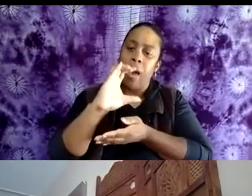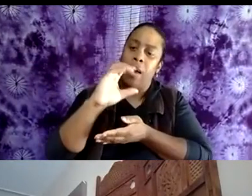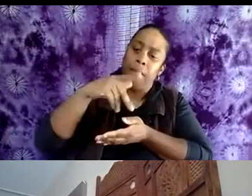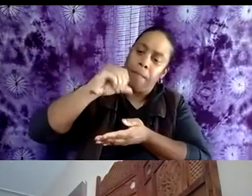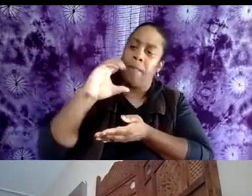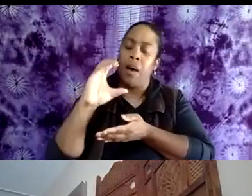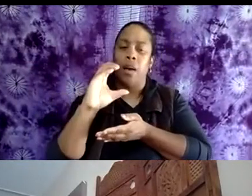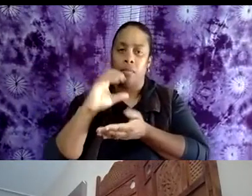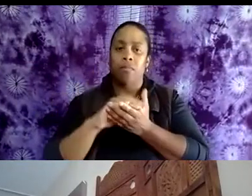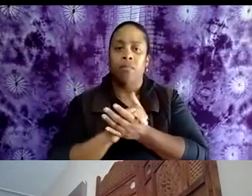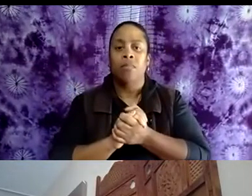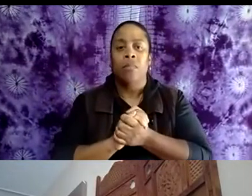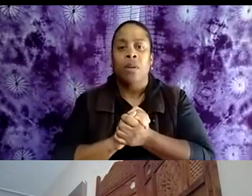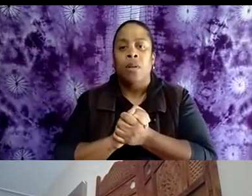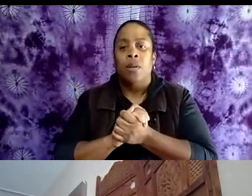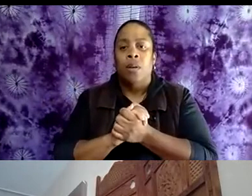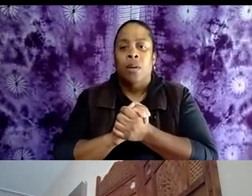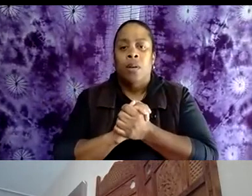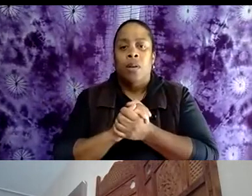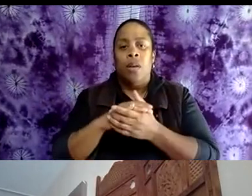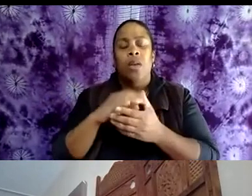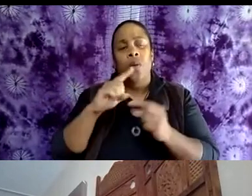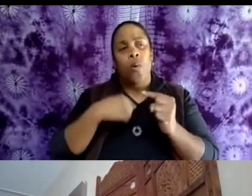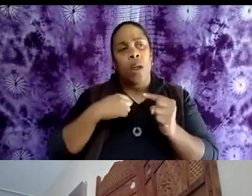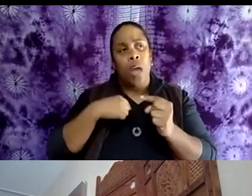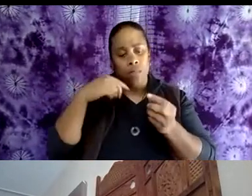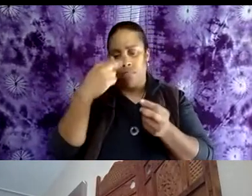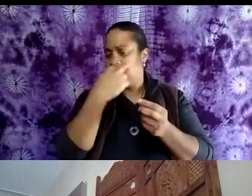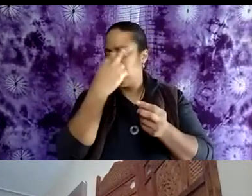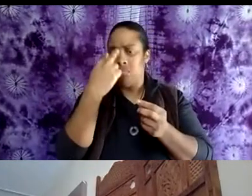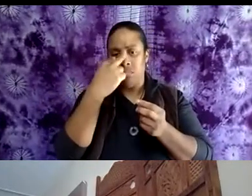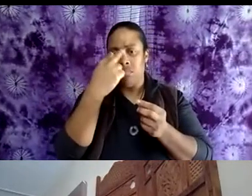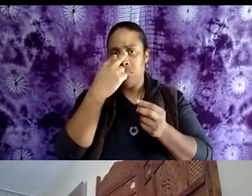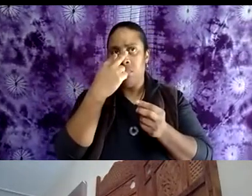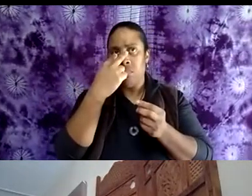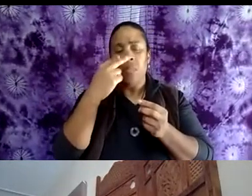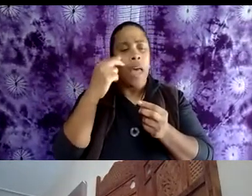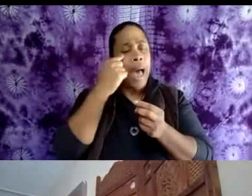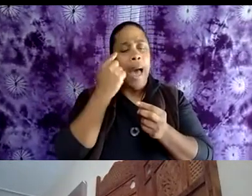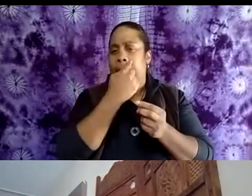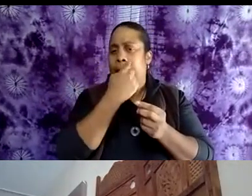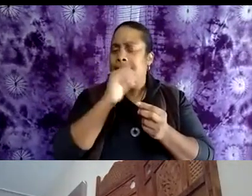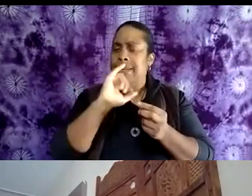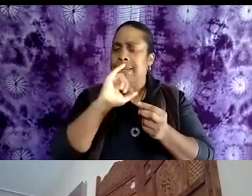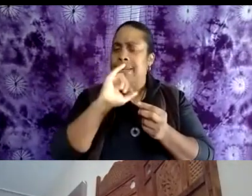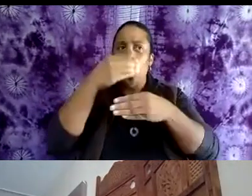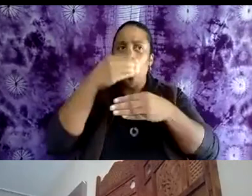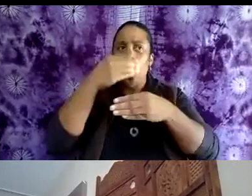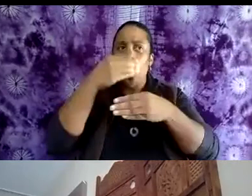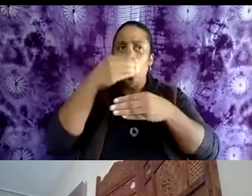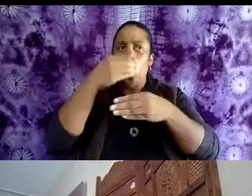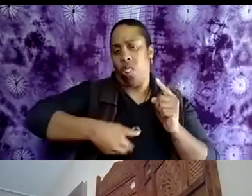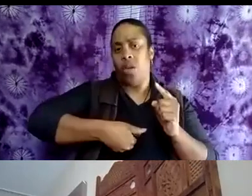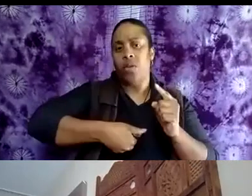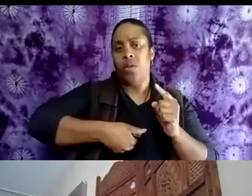making reparations. When I read someone's eyes, like eyes are a window to the soul. I think that we all read eyes all the time. Like if